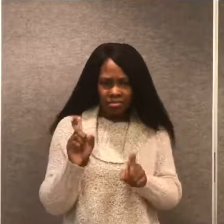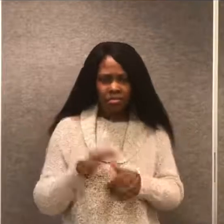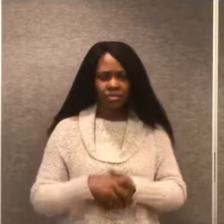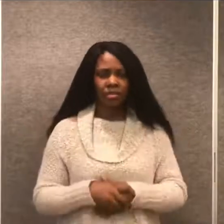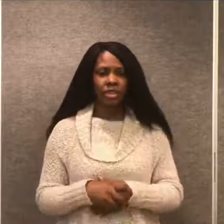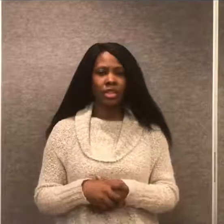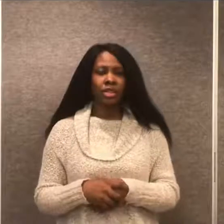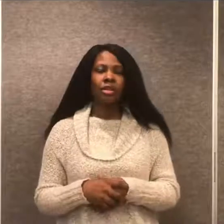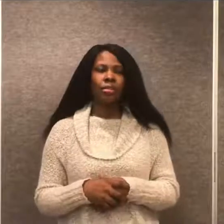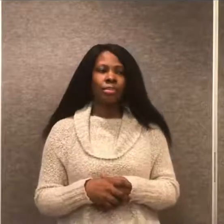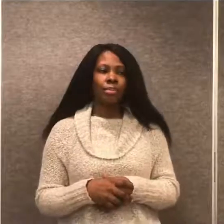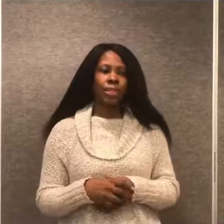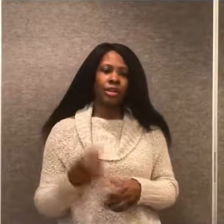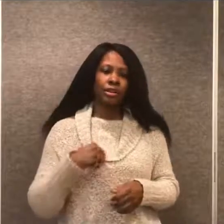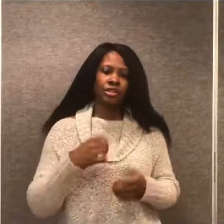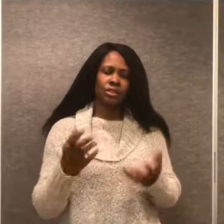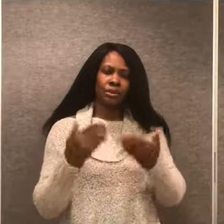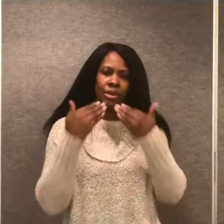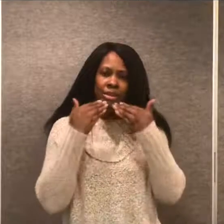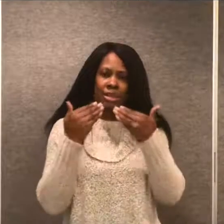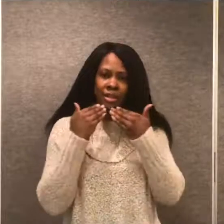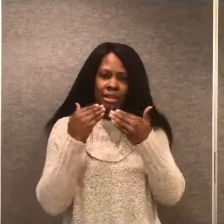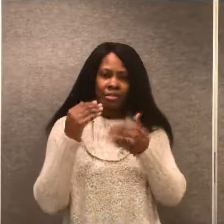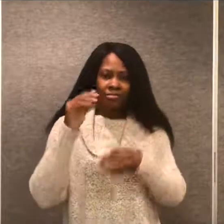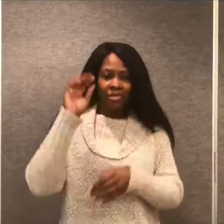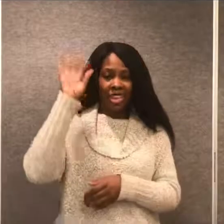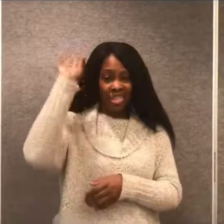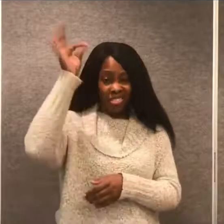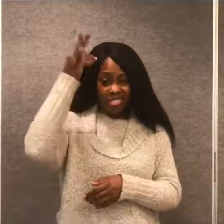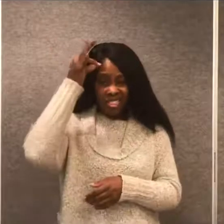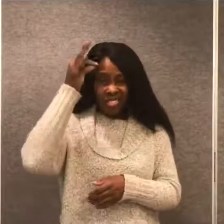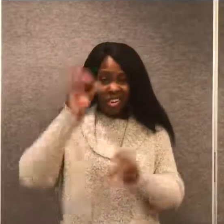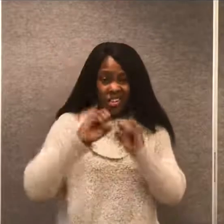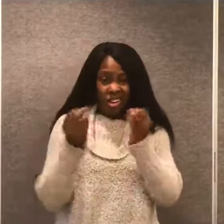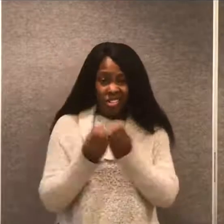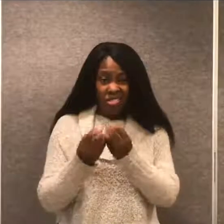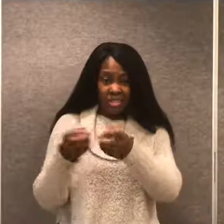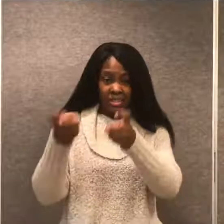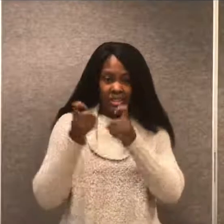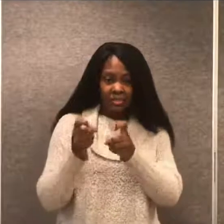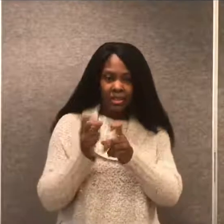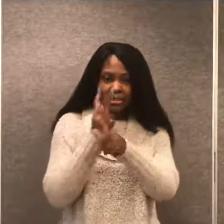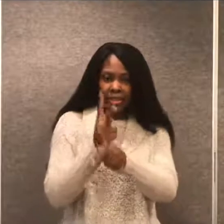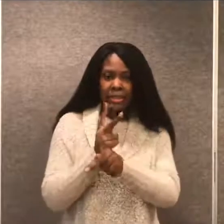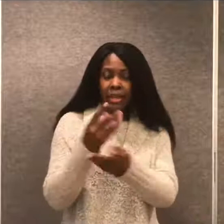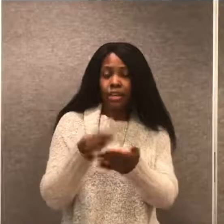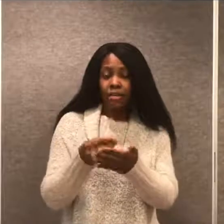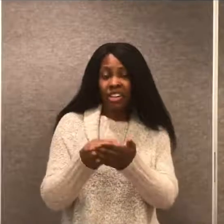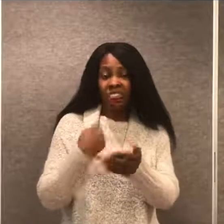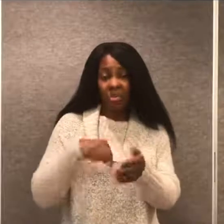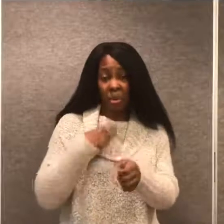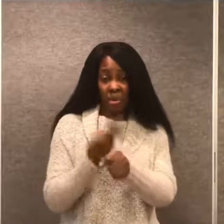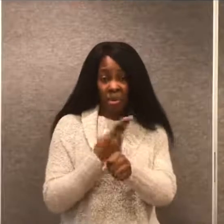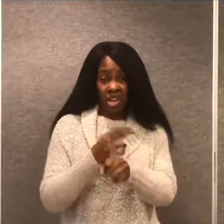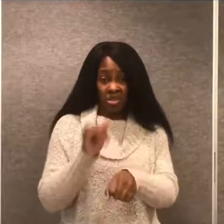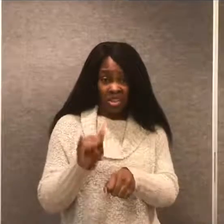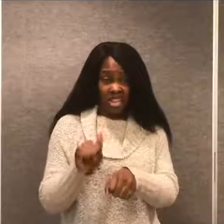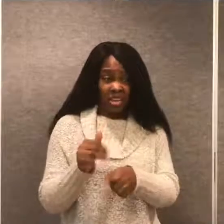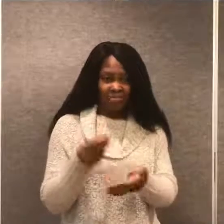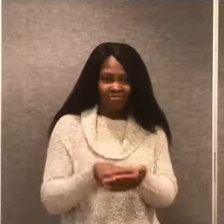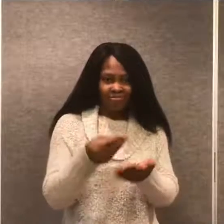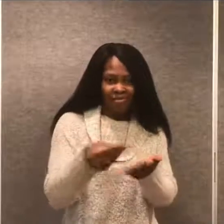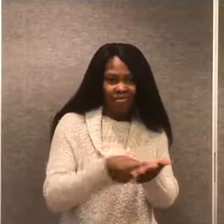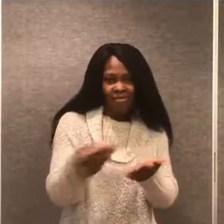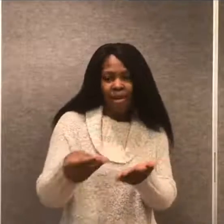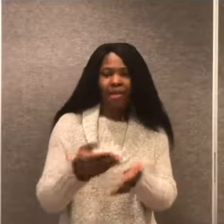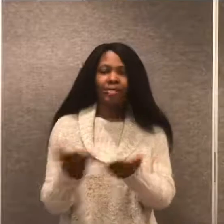we definitely want to thank our national federal office and our local state for giving us CARES money, and we took the CARES money to actually purchase the things that we need for